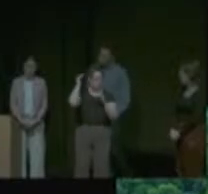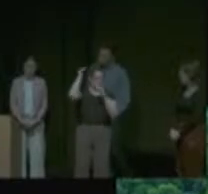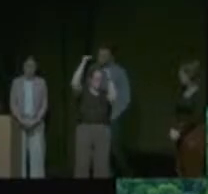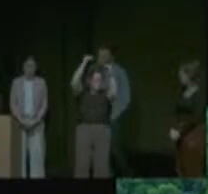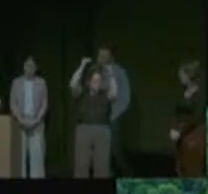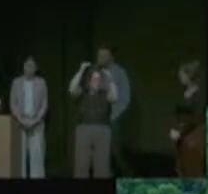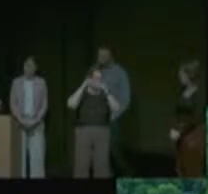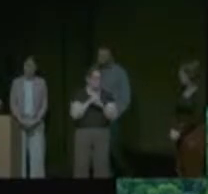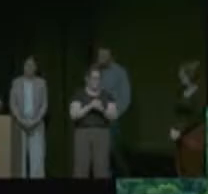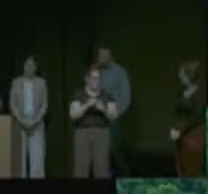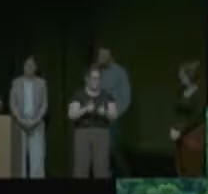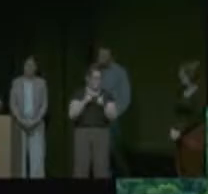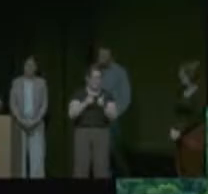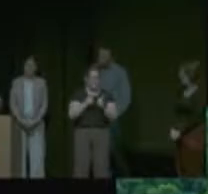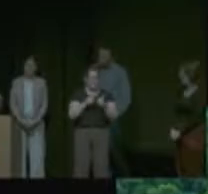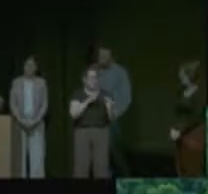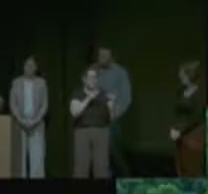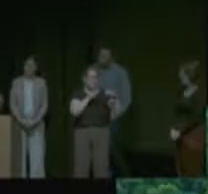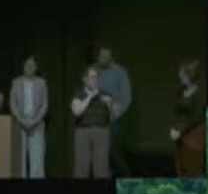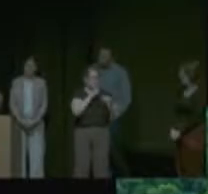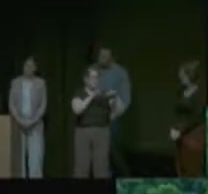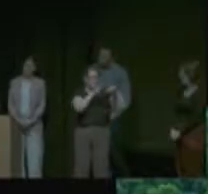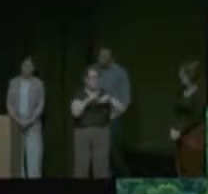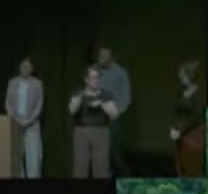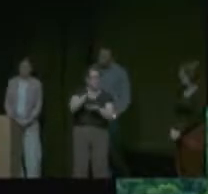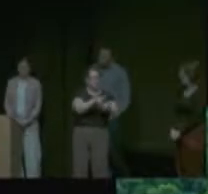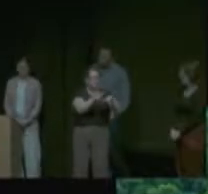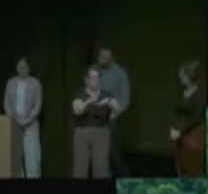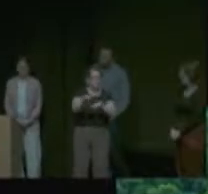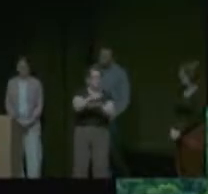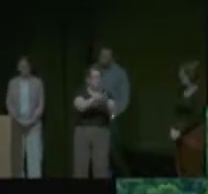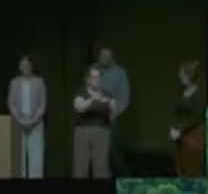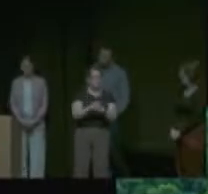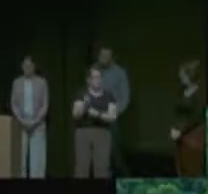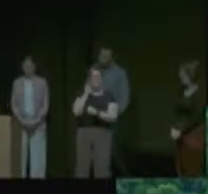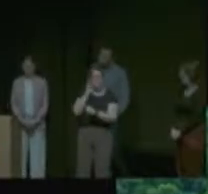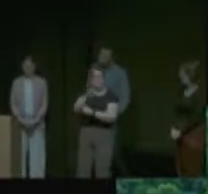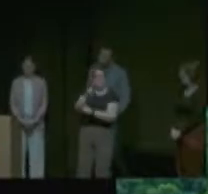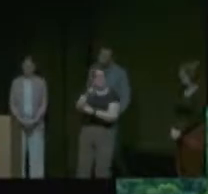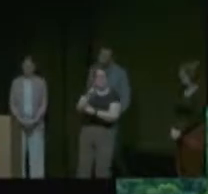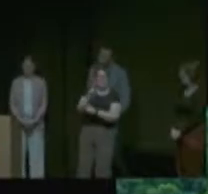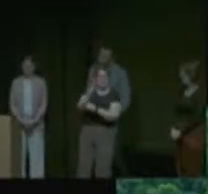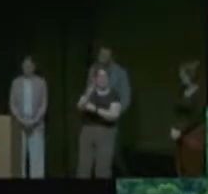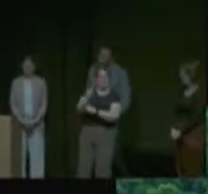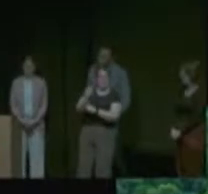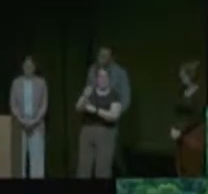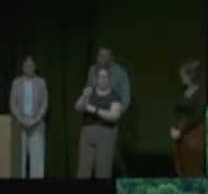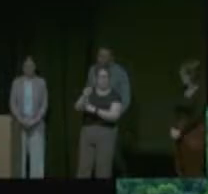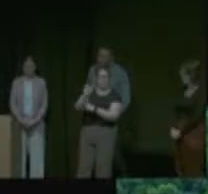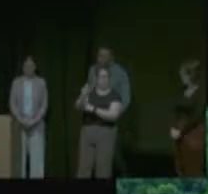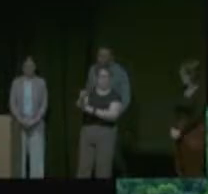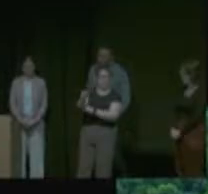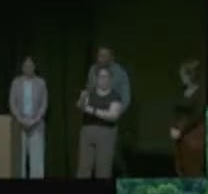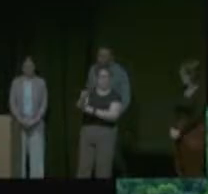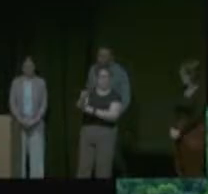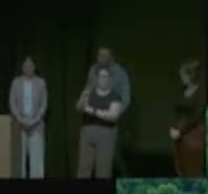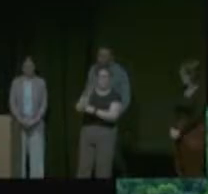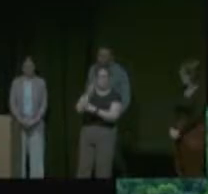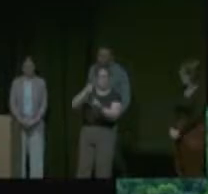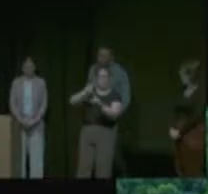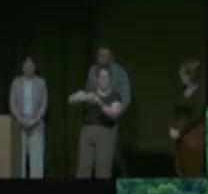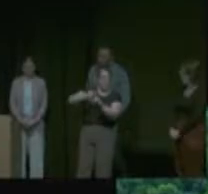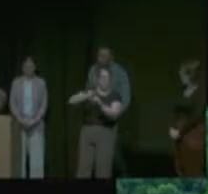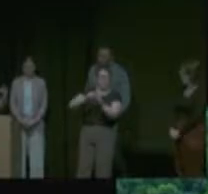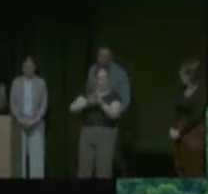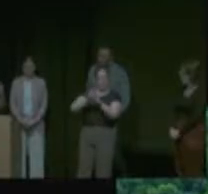that's the pool itself. What you see in the downstream areas, and the big things you see are temperature